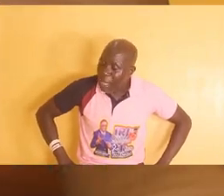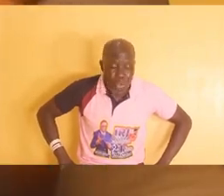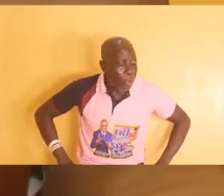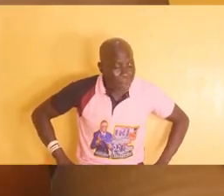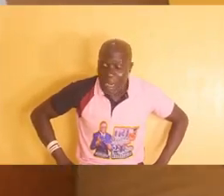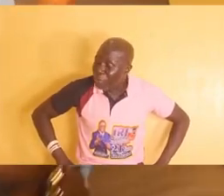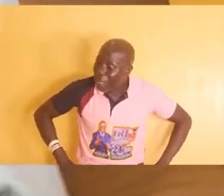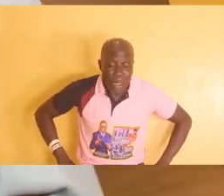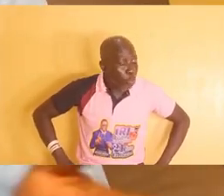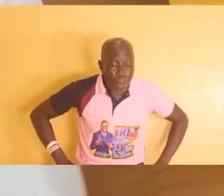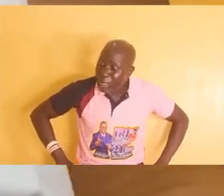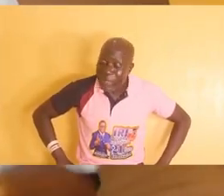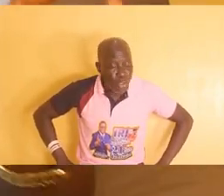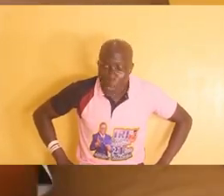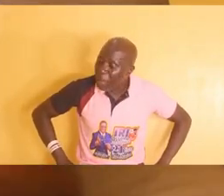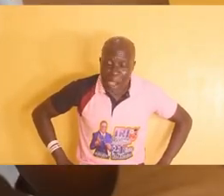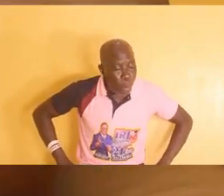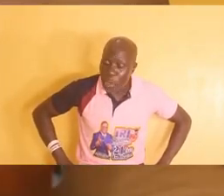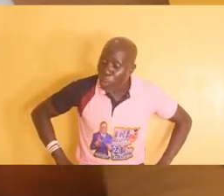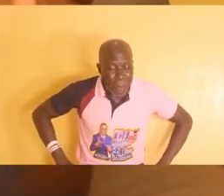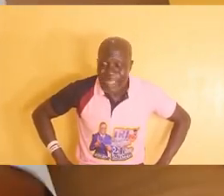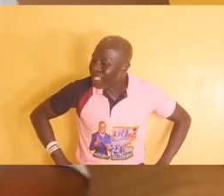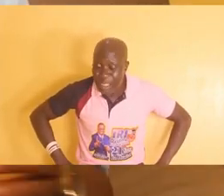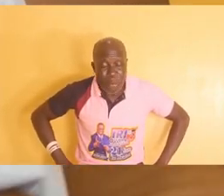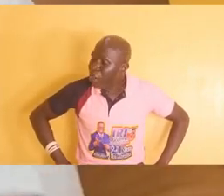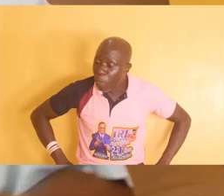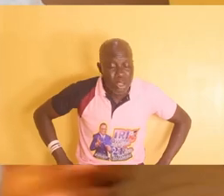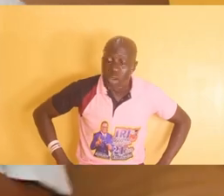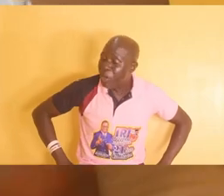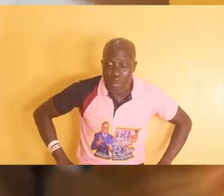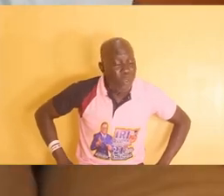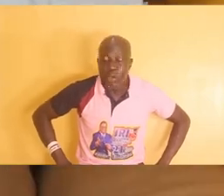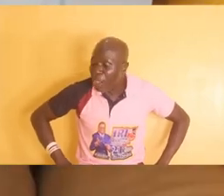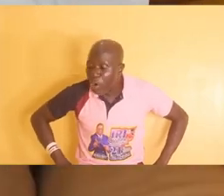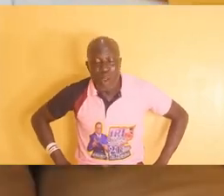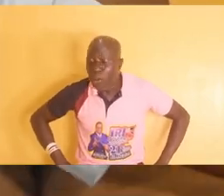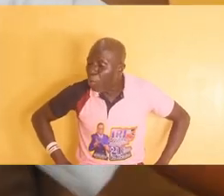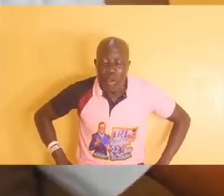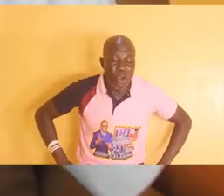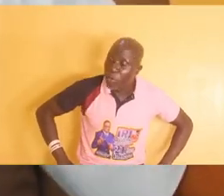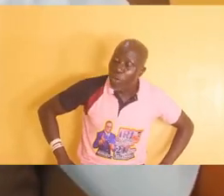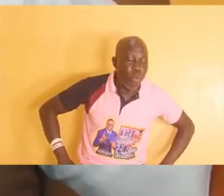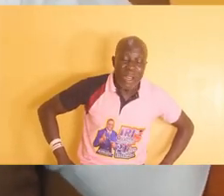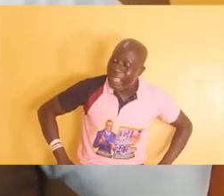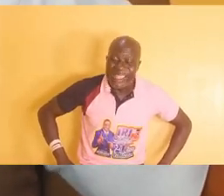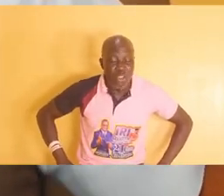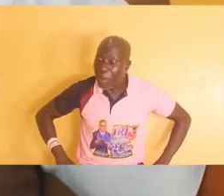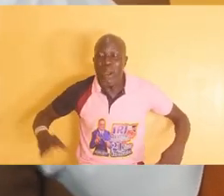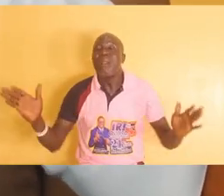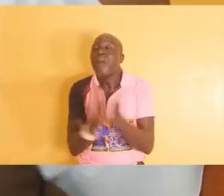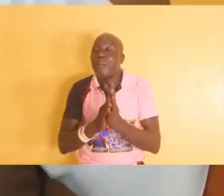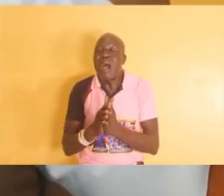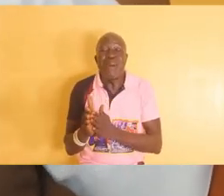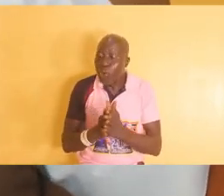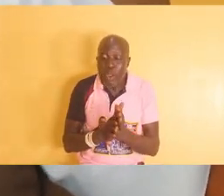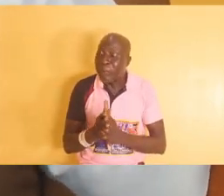Jesus. Yes. Oh Jesus. Yes. Oh Jesus. Yes. Oh Jesus. Yes. Oh Jesus. Yes. Oh Jesus. Yes. Oh Jesus. Yes. Oh Jesus. Yes. Oh Jesus. Yes. Oh Jesus. Yes. Oh Jesus. Yes. Oh Jesus. Yes. Oh Jesus. Yes. Oh Jesus. Yes. Oh Jesus. Yes. Oh Jesus. Yes. Oh Jesus. Yes. Oh Jesus. Yes. Oh Jesus. Yes. Oh Jesus. Yes. Oh Jesus. Yes. Oh Jesus. Yes. Oh Jesus. Yes. Oh Jesus. Yes. Oh Jesus. Yes. Oh Jesus. Yes. Oh Jesus. Yes. Oh Jesus. Yes. Oh Jesus. Yes. Oh Jesus.